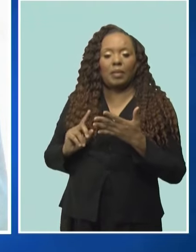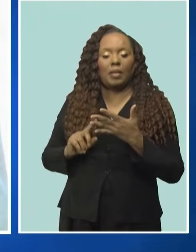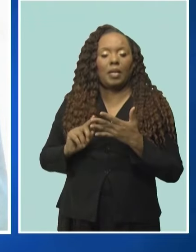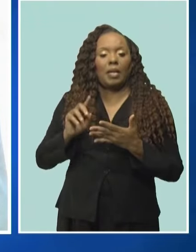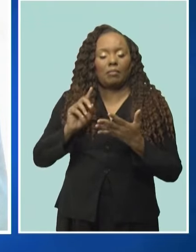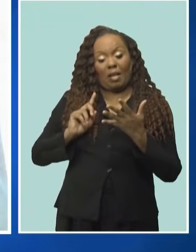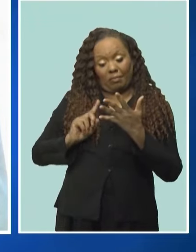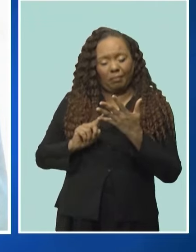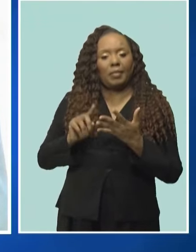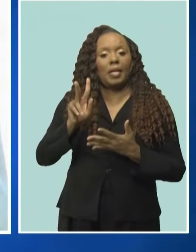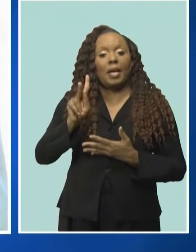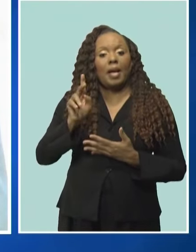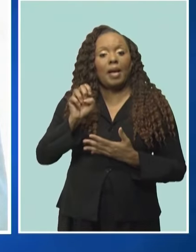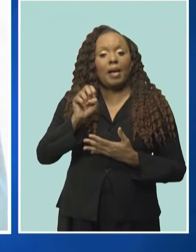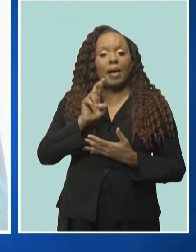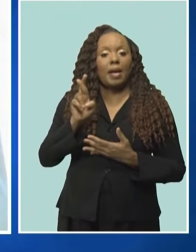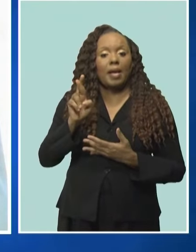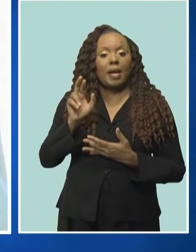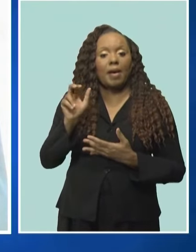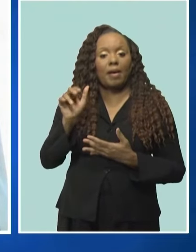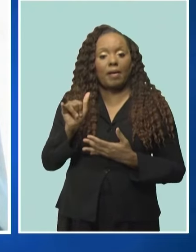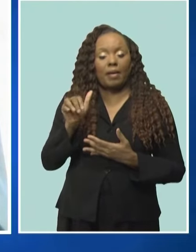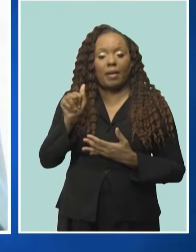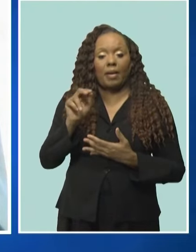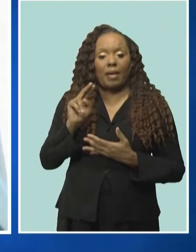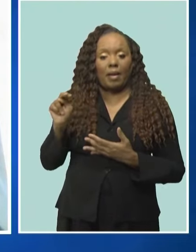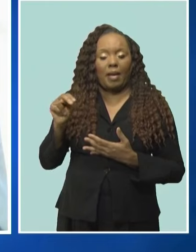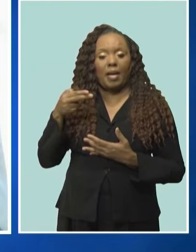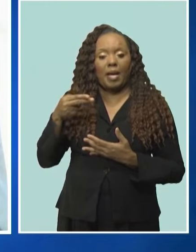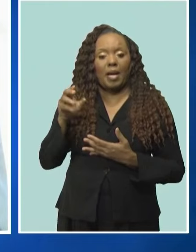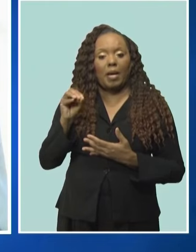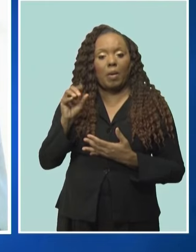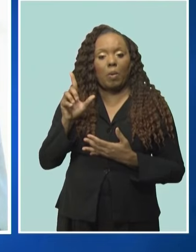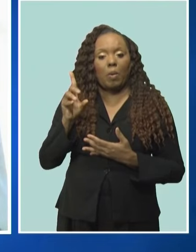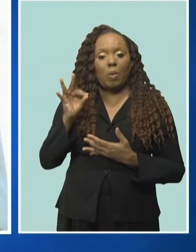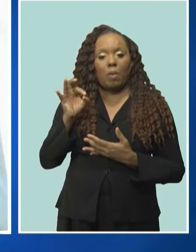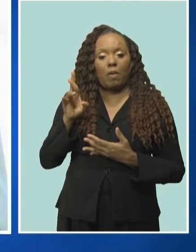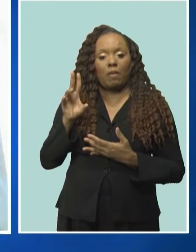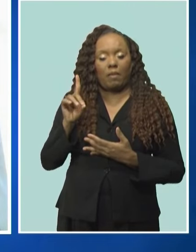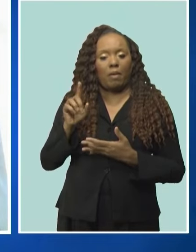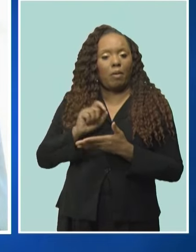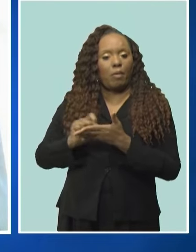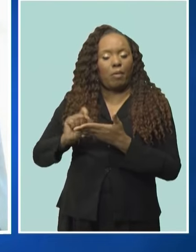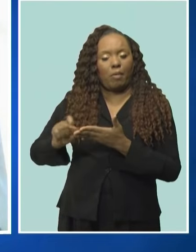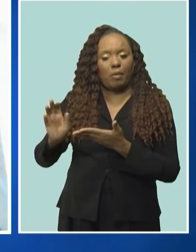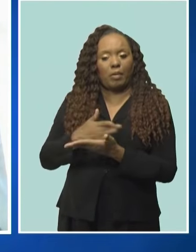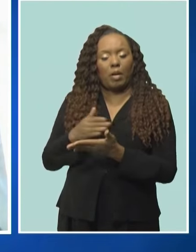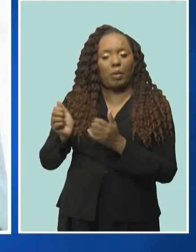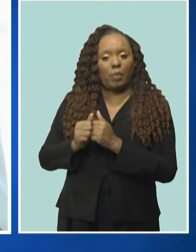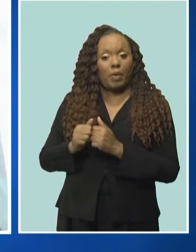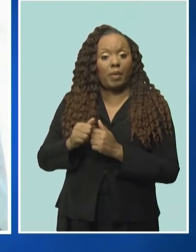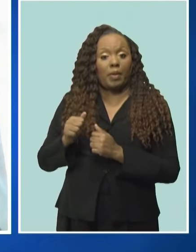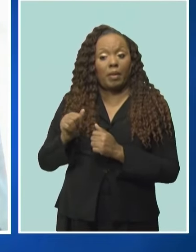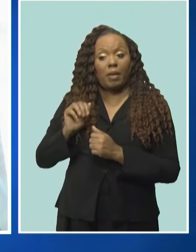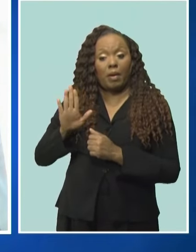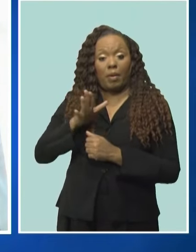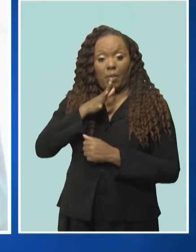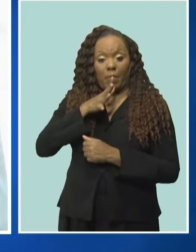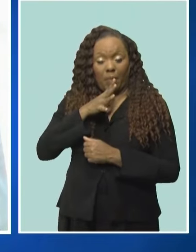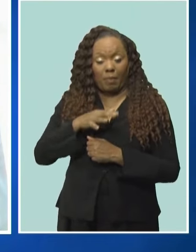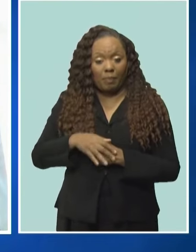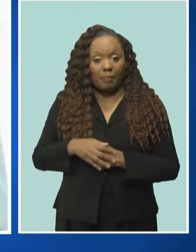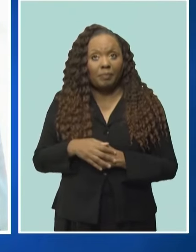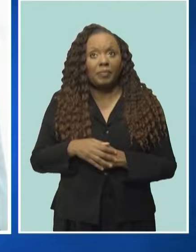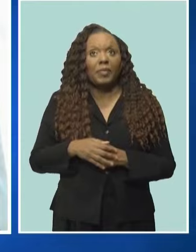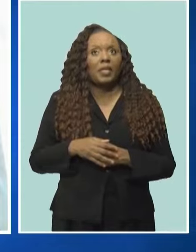Sam. She assisted the writing of her song with her mom. And there Talisa Motley, there's